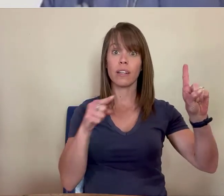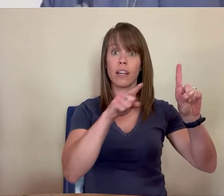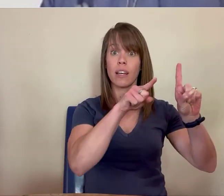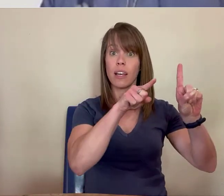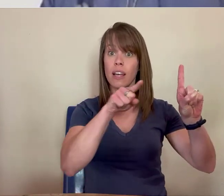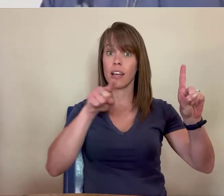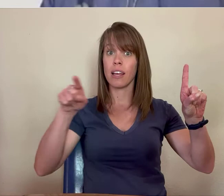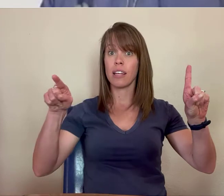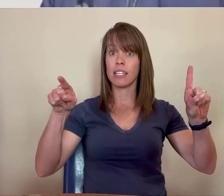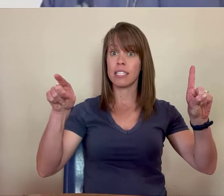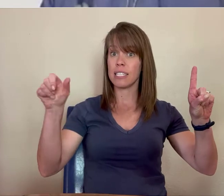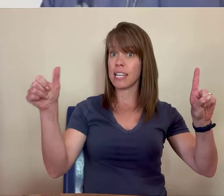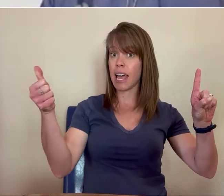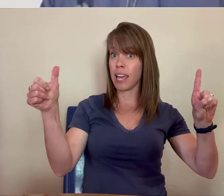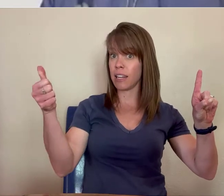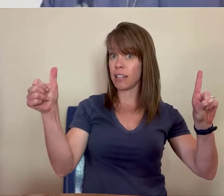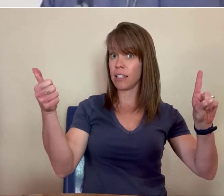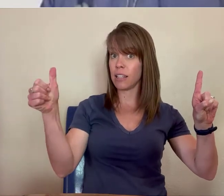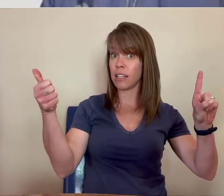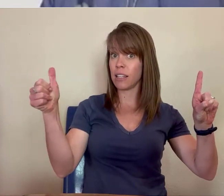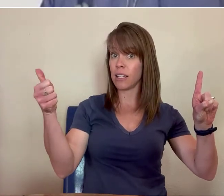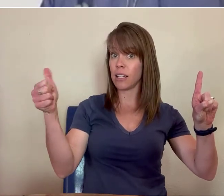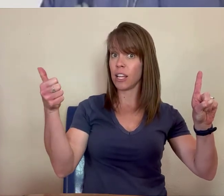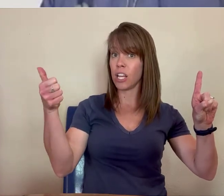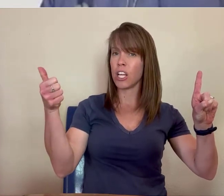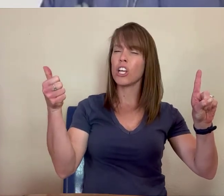1 to 10,